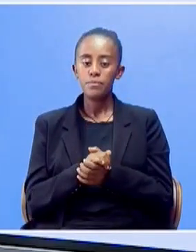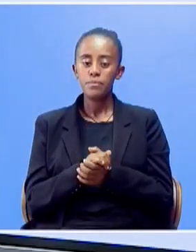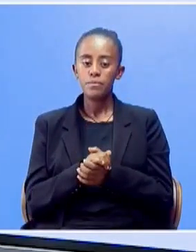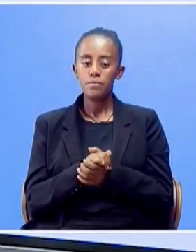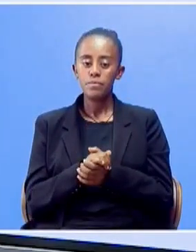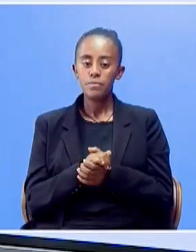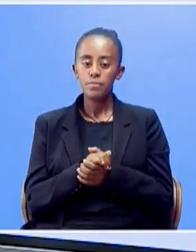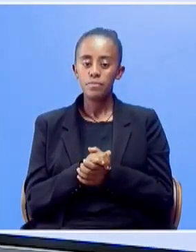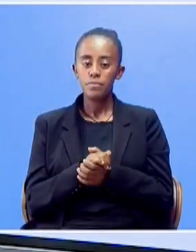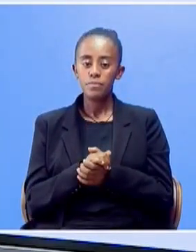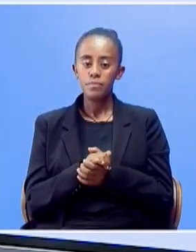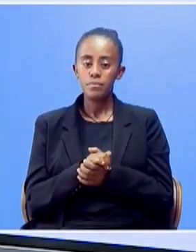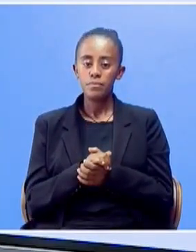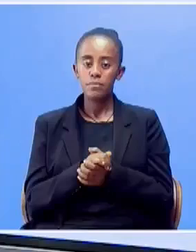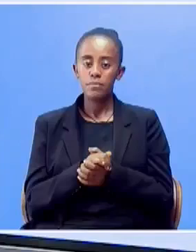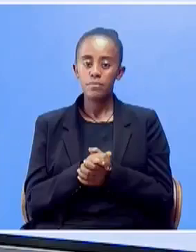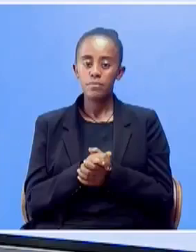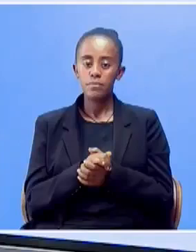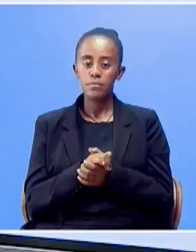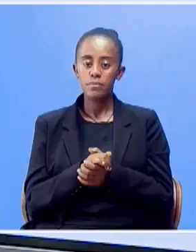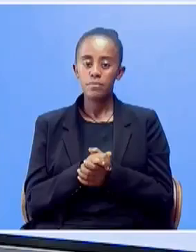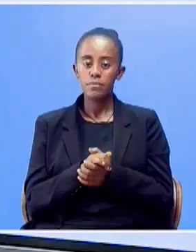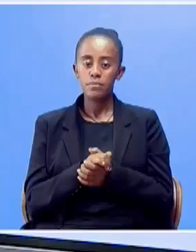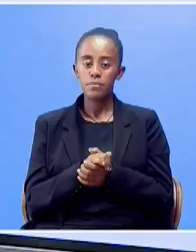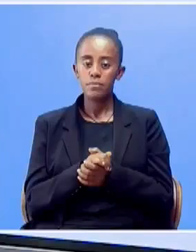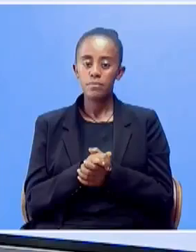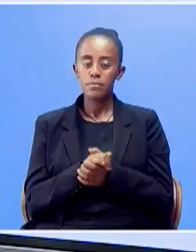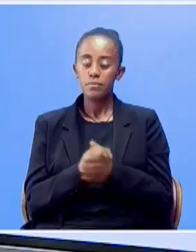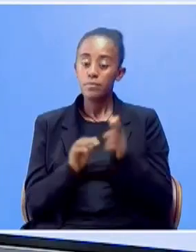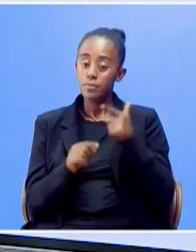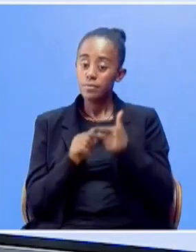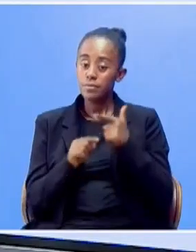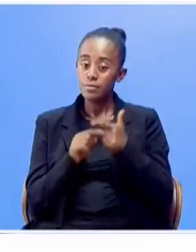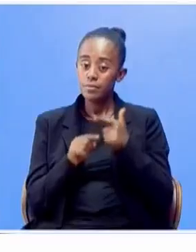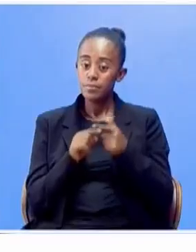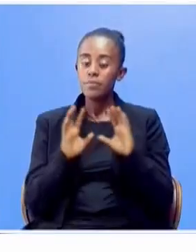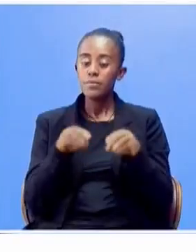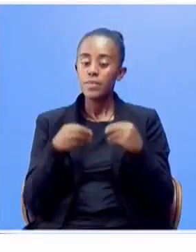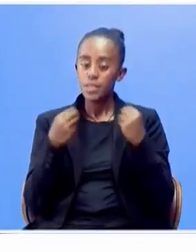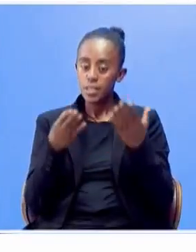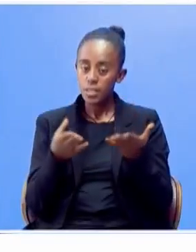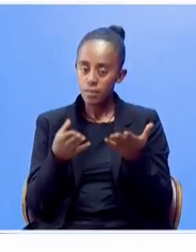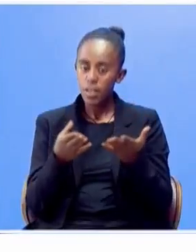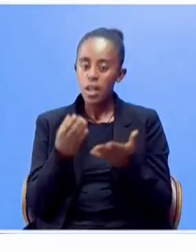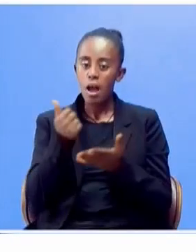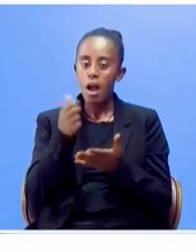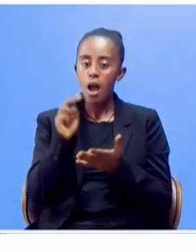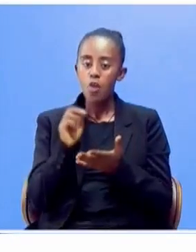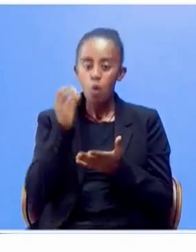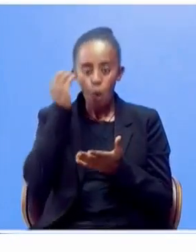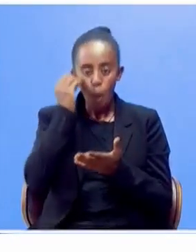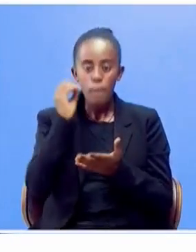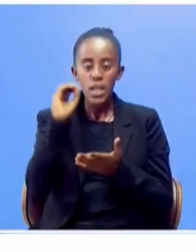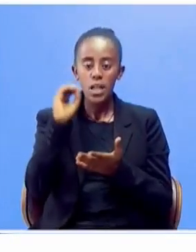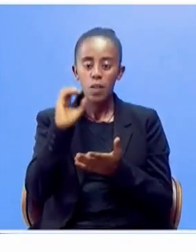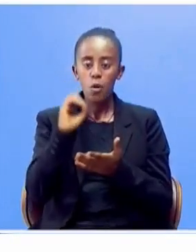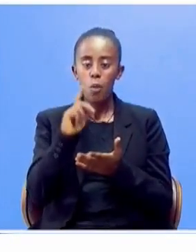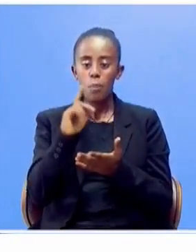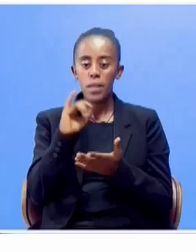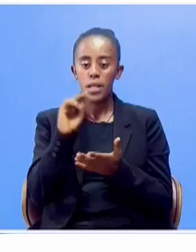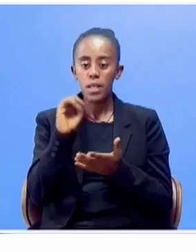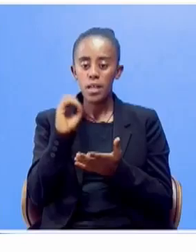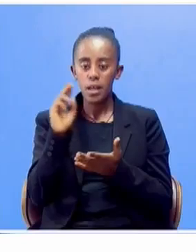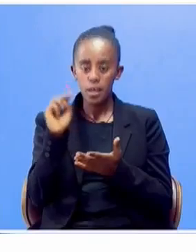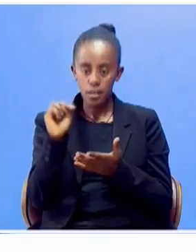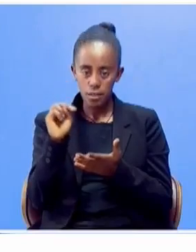is, this is the first one, and the second one, give an opinion, or give